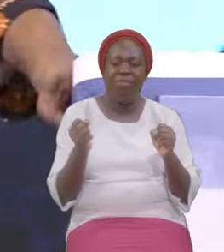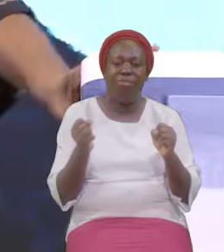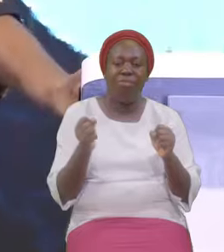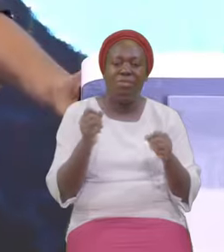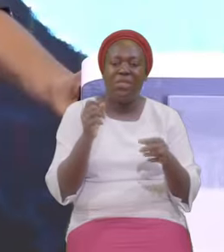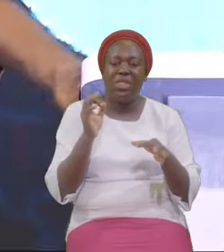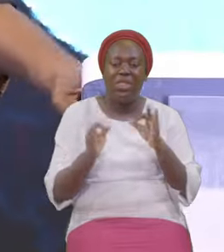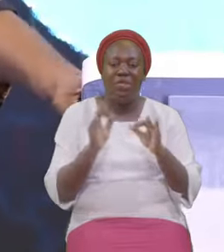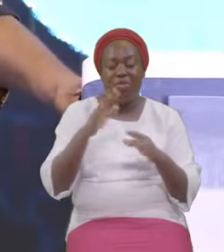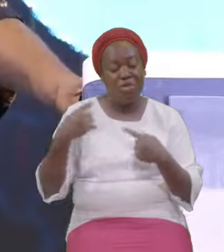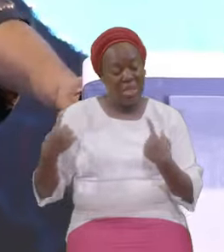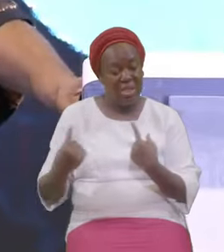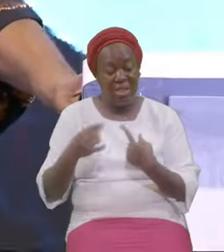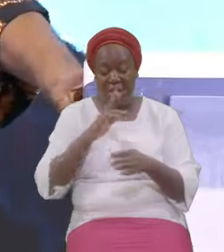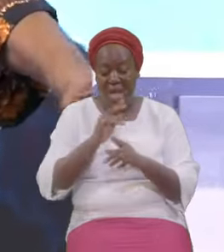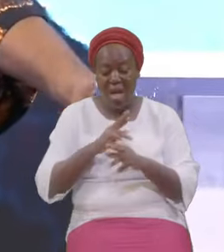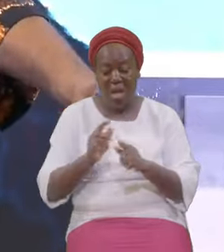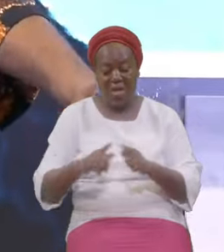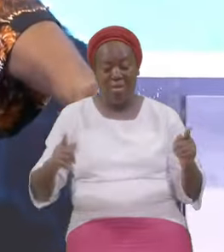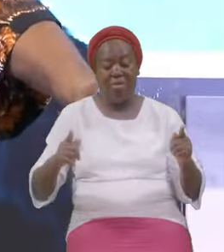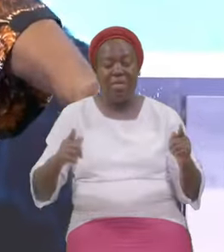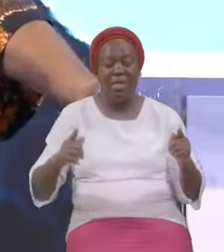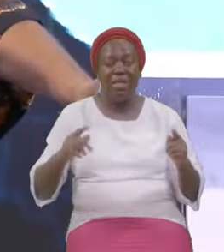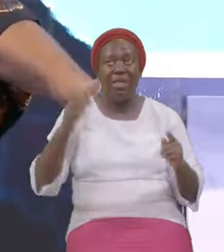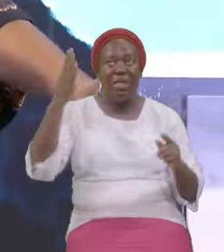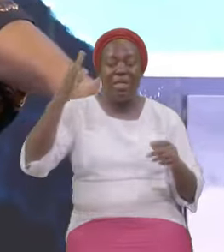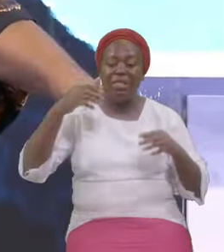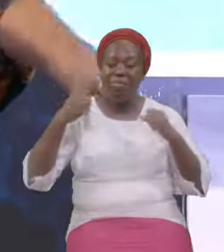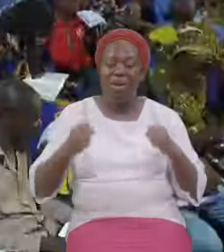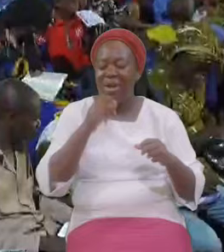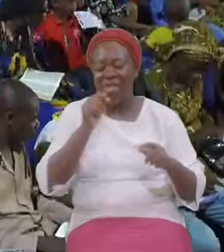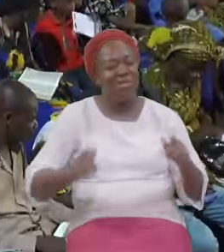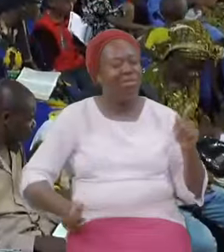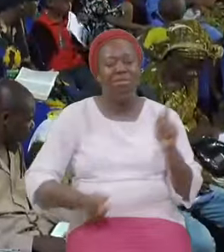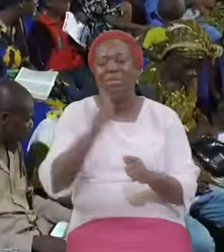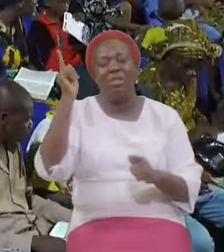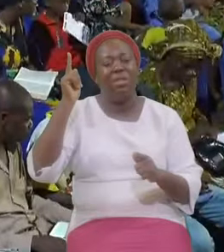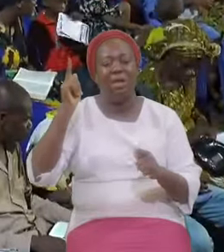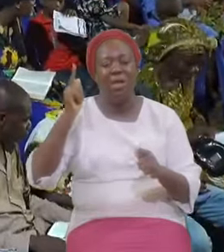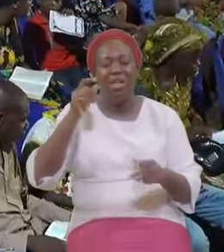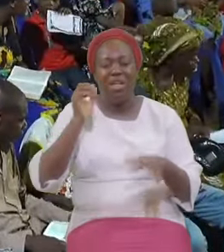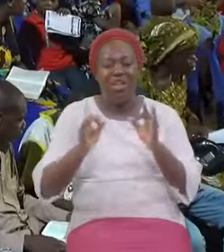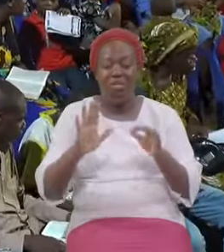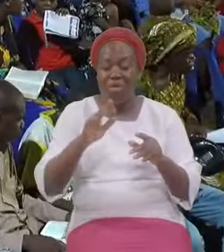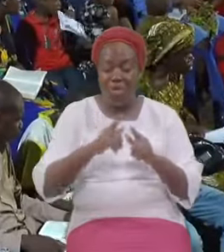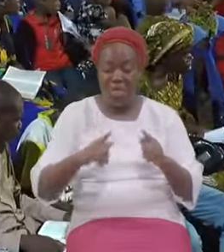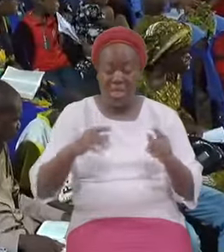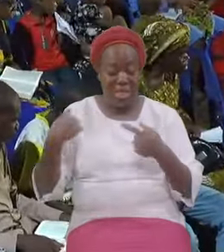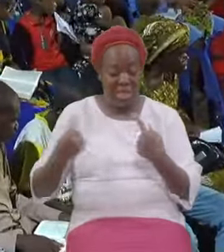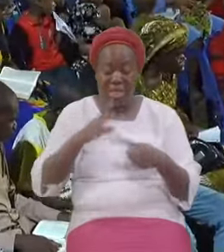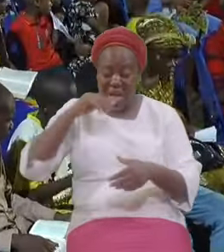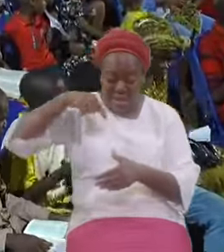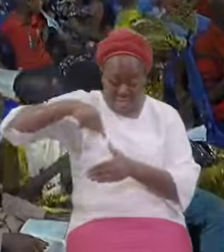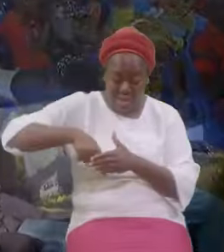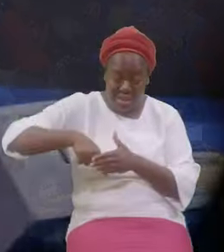are great, his power is greater. If your sins are deep, his